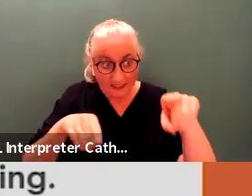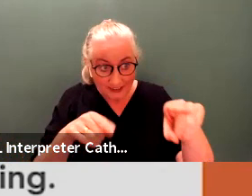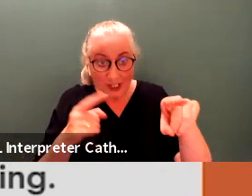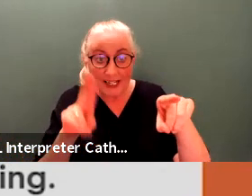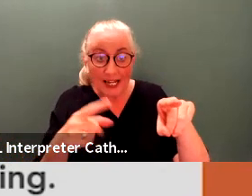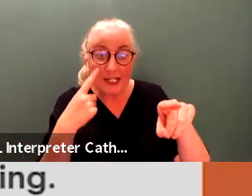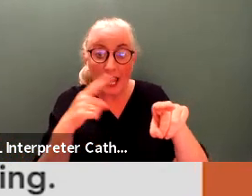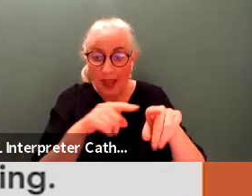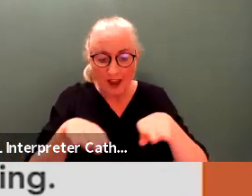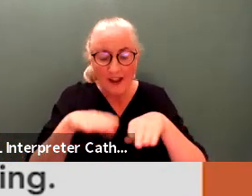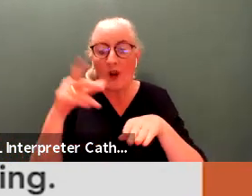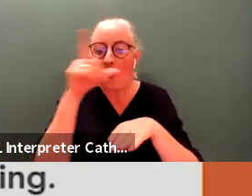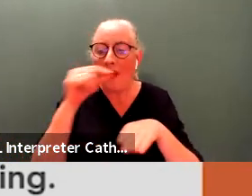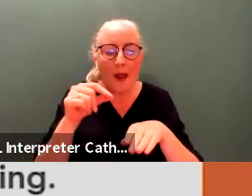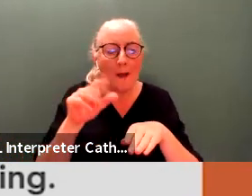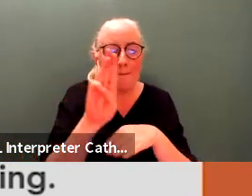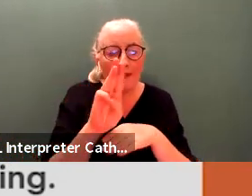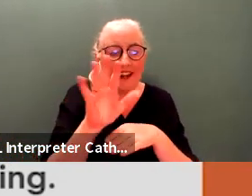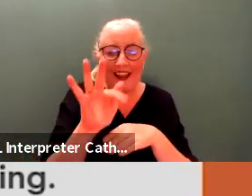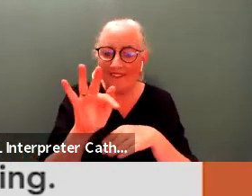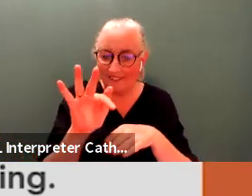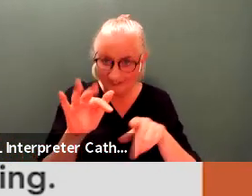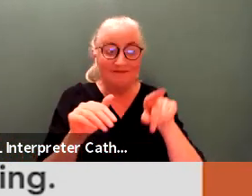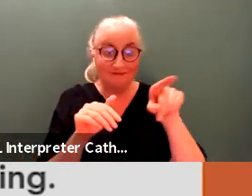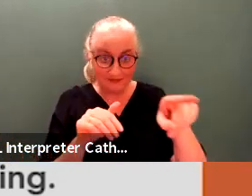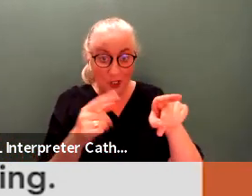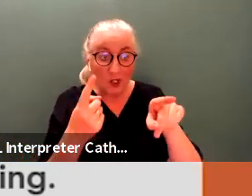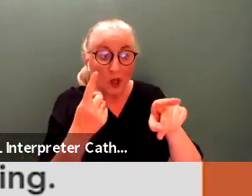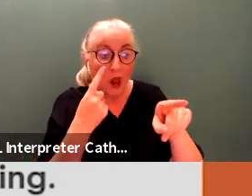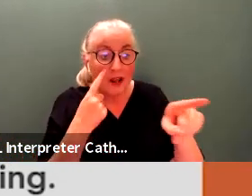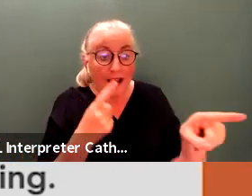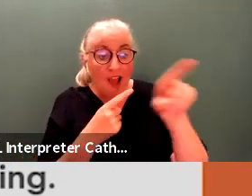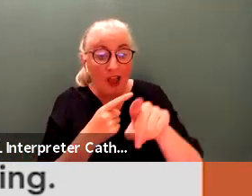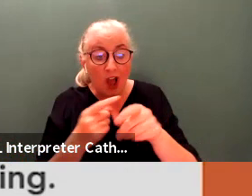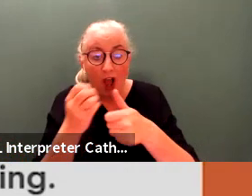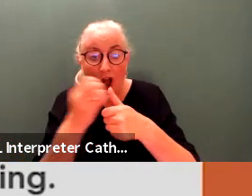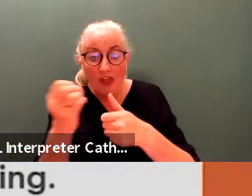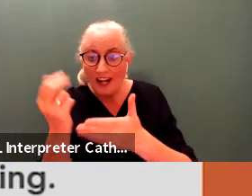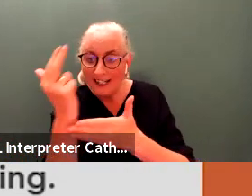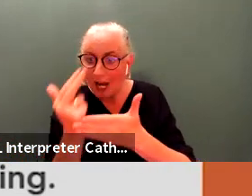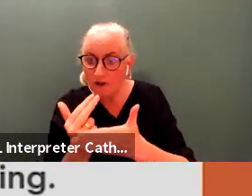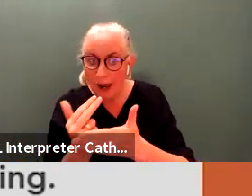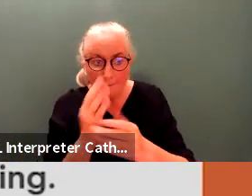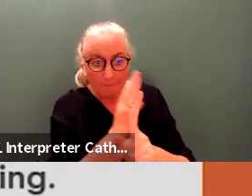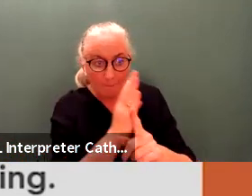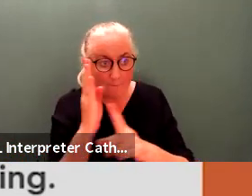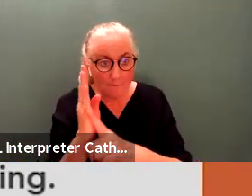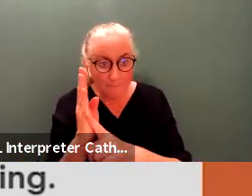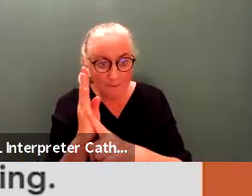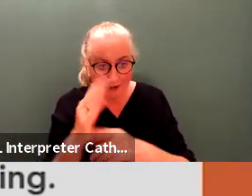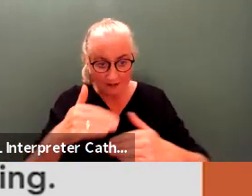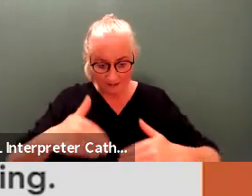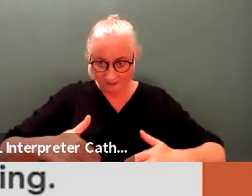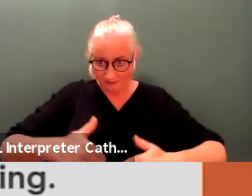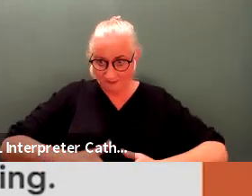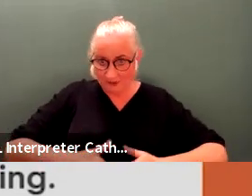our pelvic floor muscles, okay? And if you look at the other diagram where we have the diaphragm and the core muscles